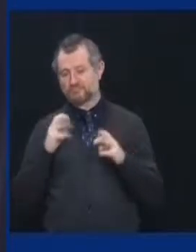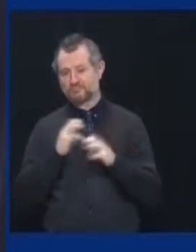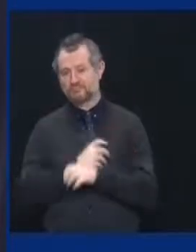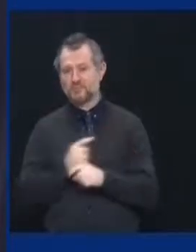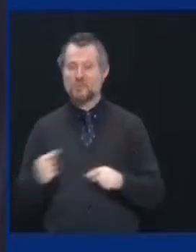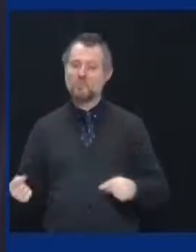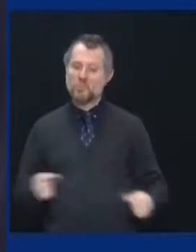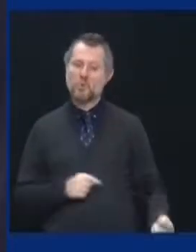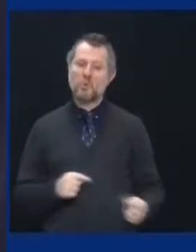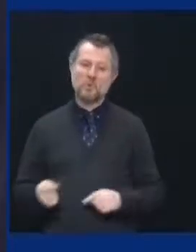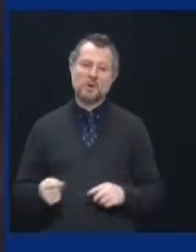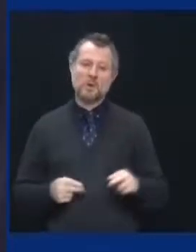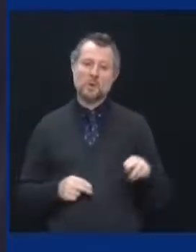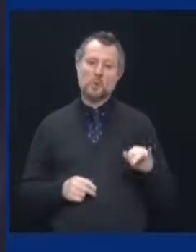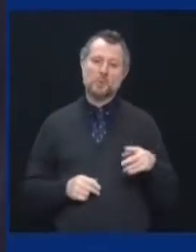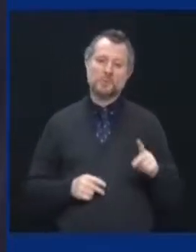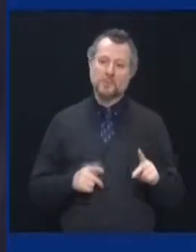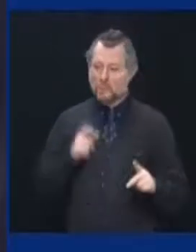and the community.